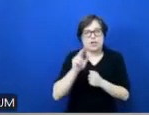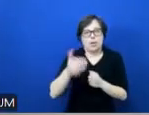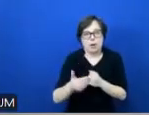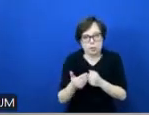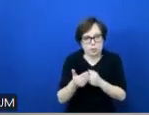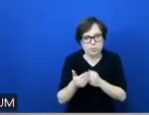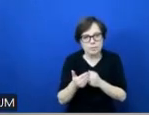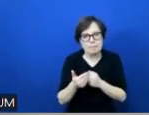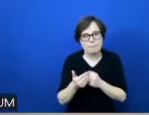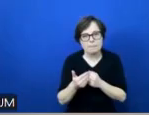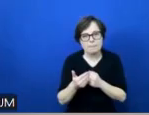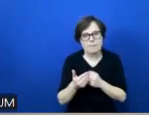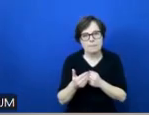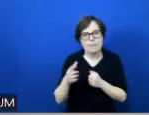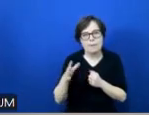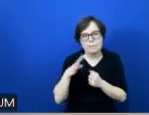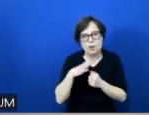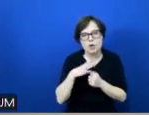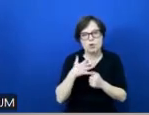administration a large part of it. So